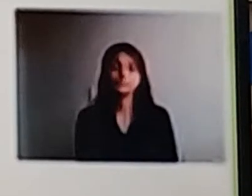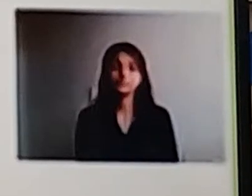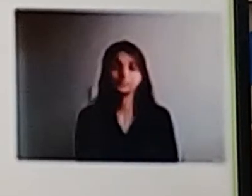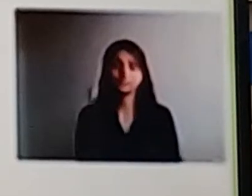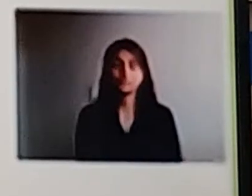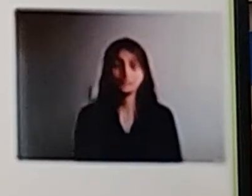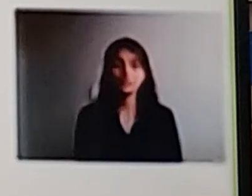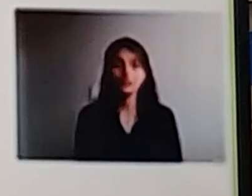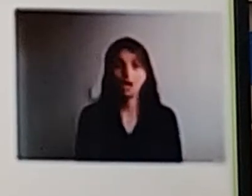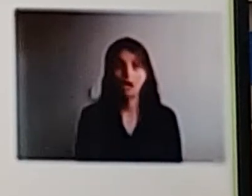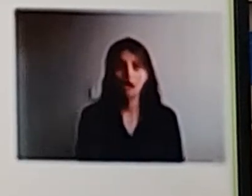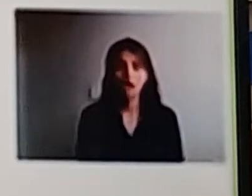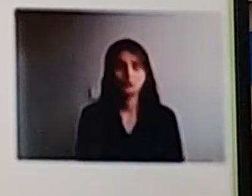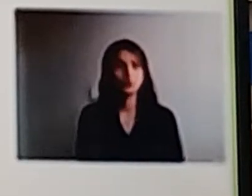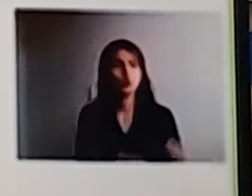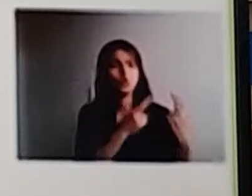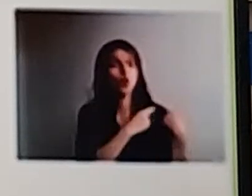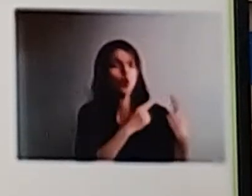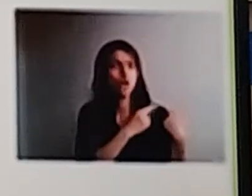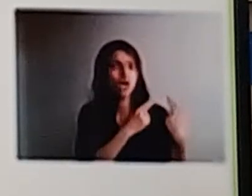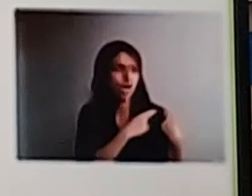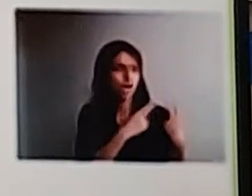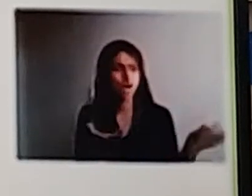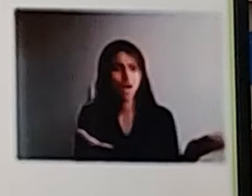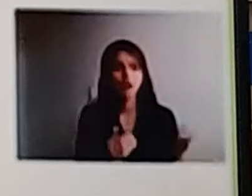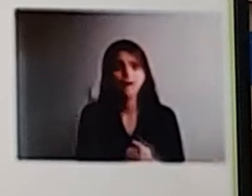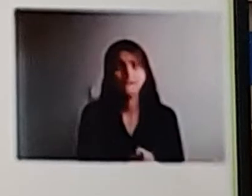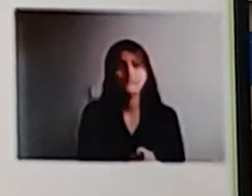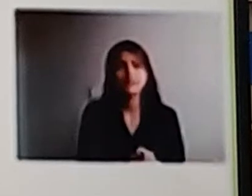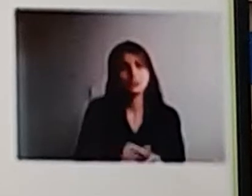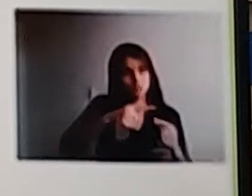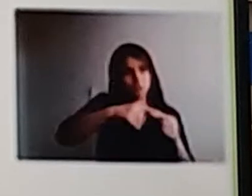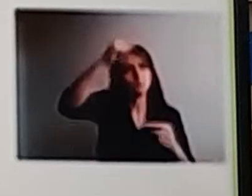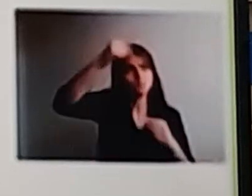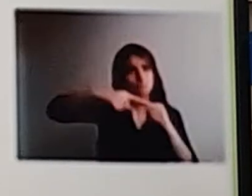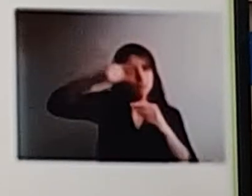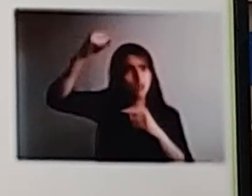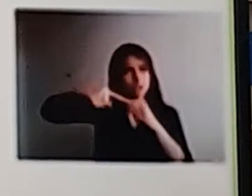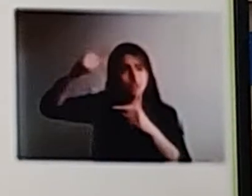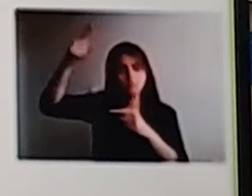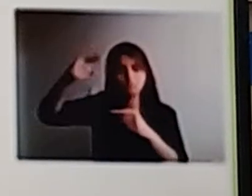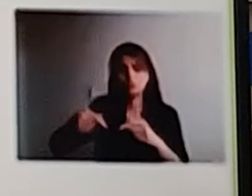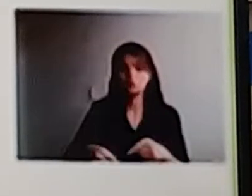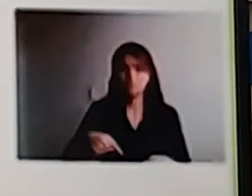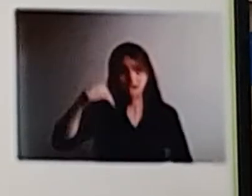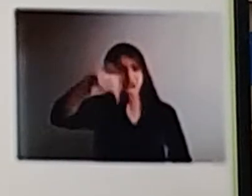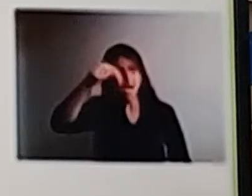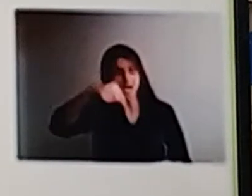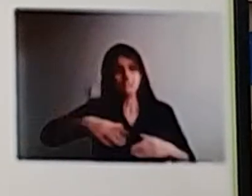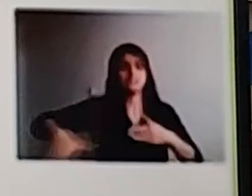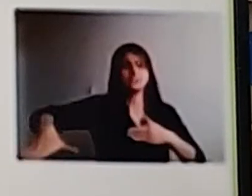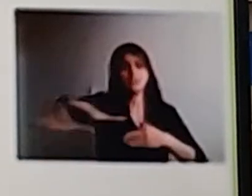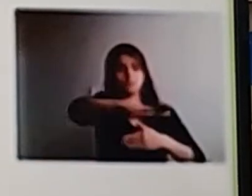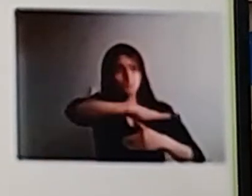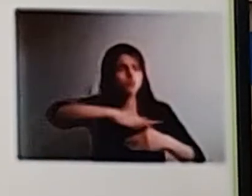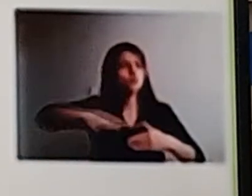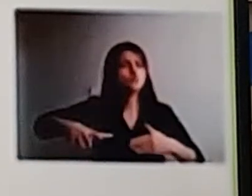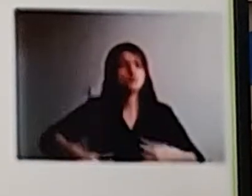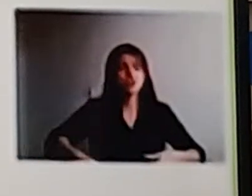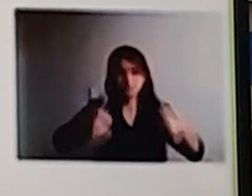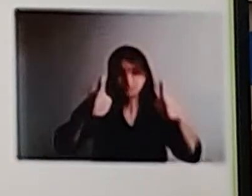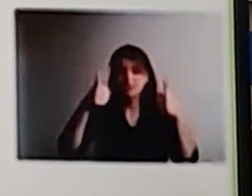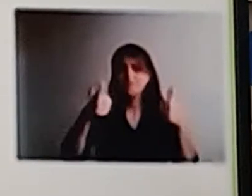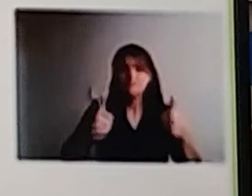disabled. So, like for example, airport, restaurants, hotels, trade